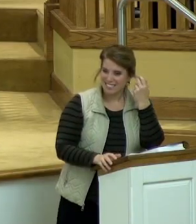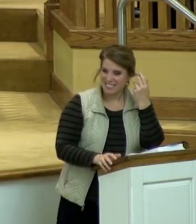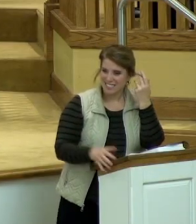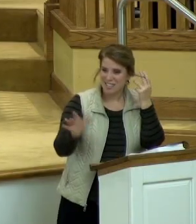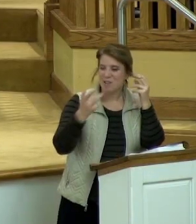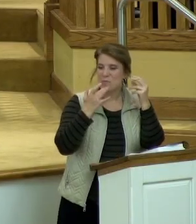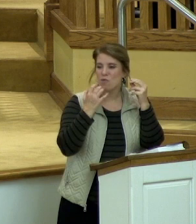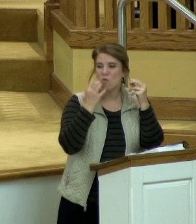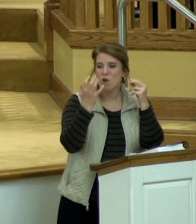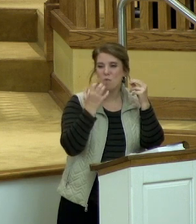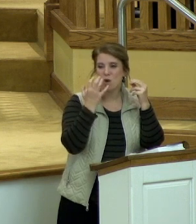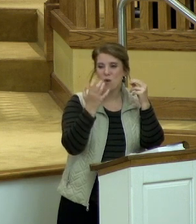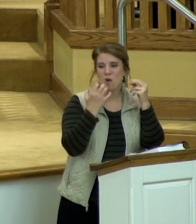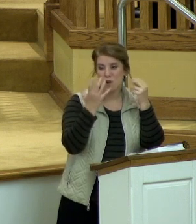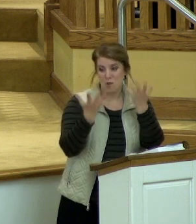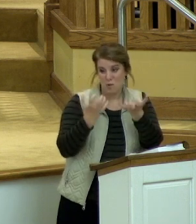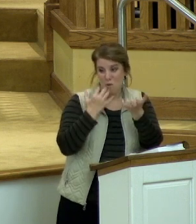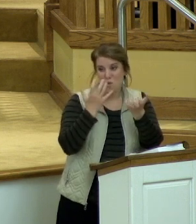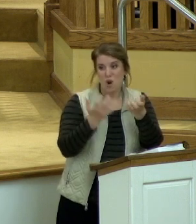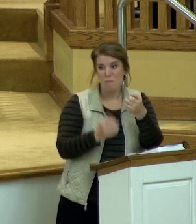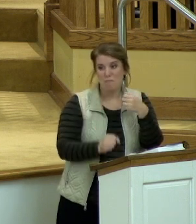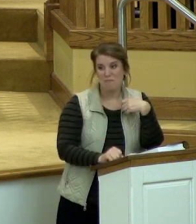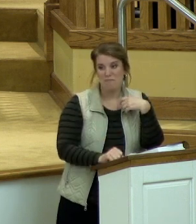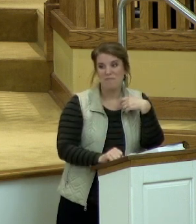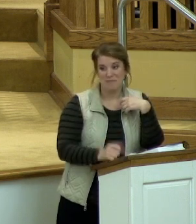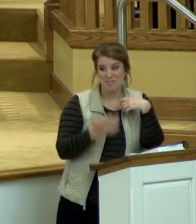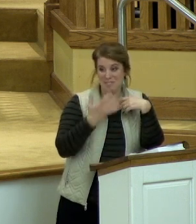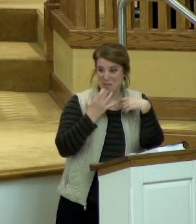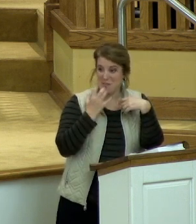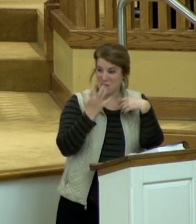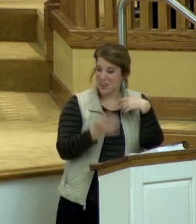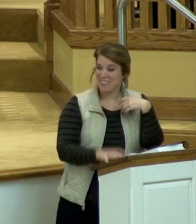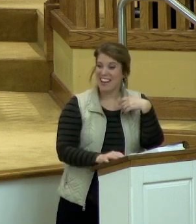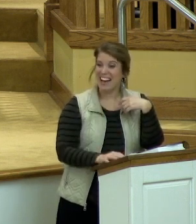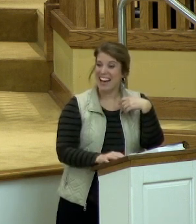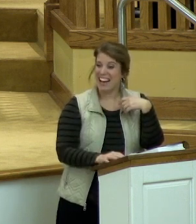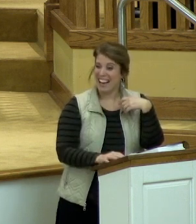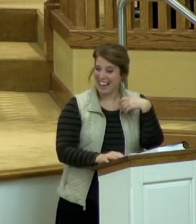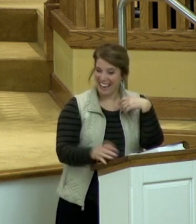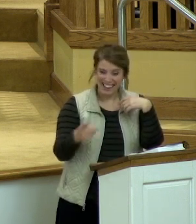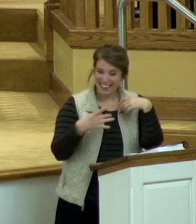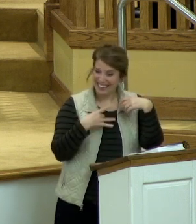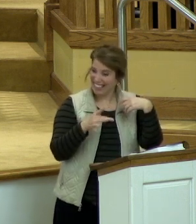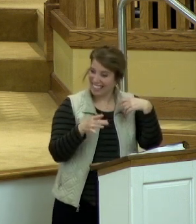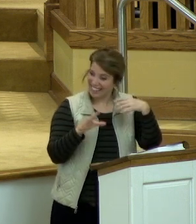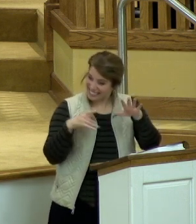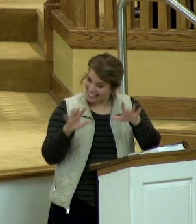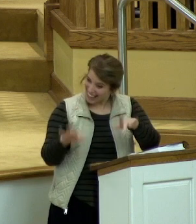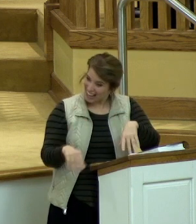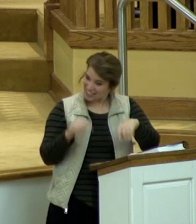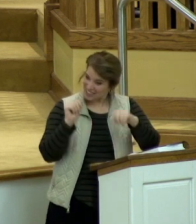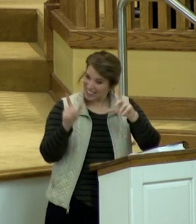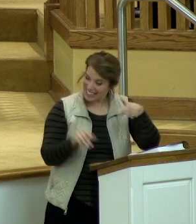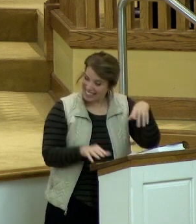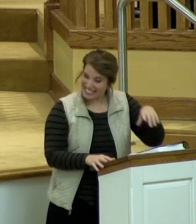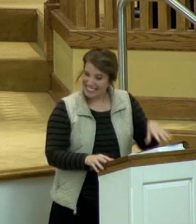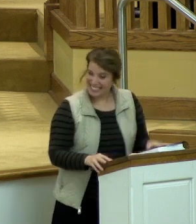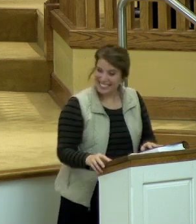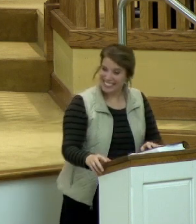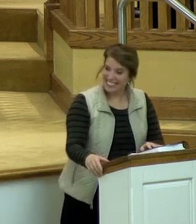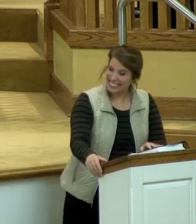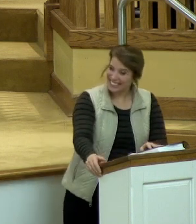All right. Go ahead and head back to your section. Spokespersons, make your way to the platform. And I heard some good discussion in